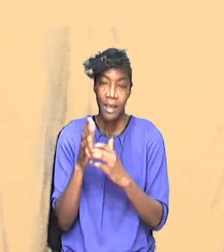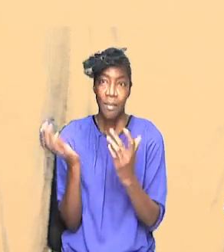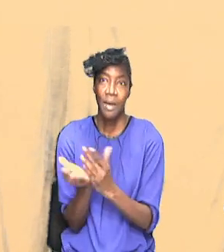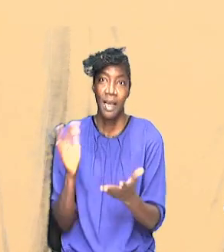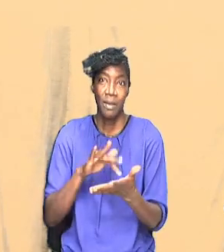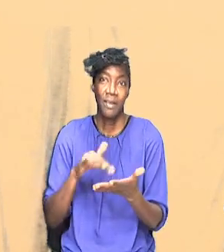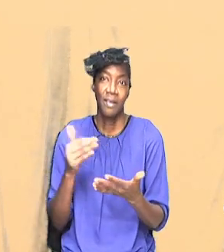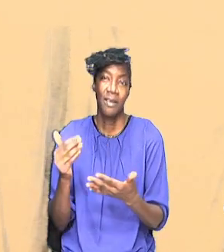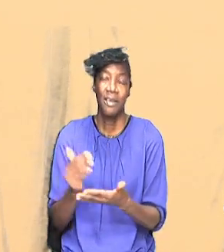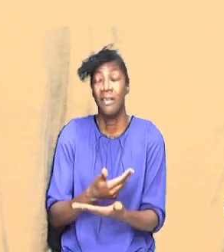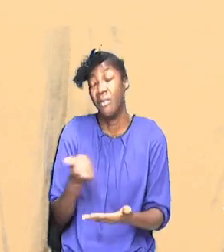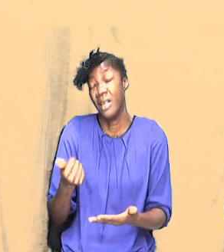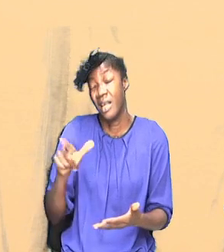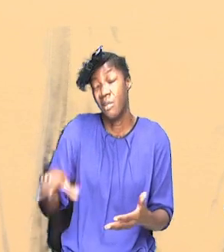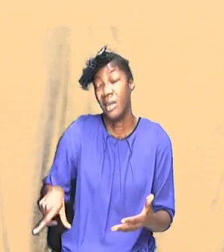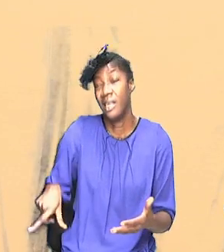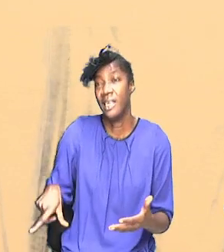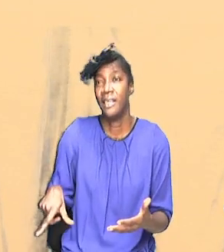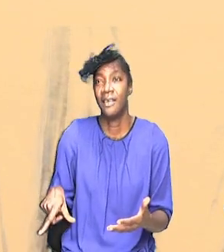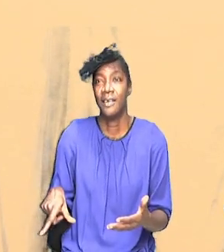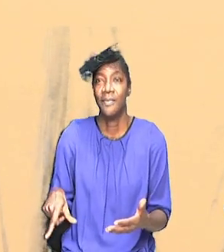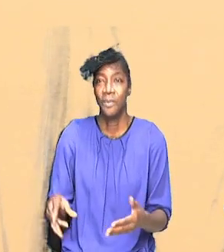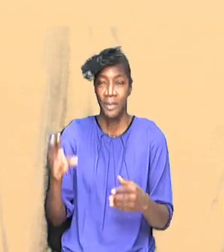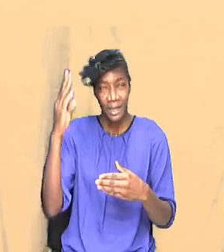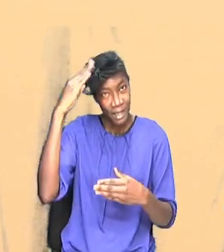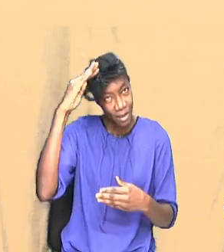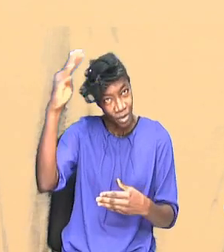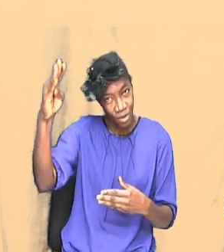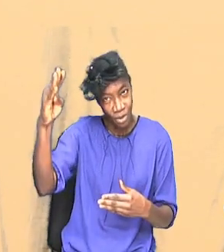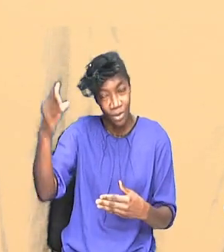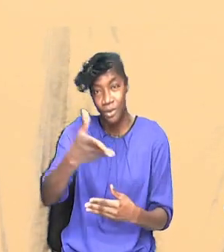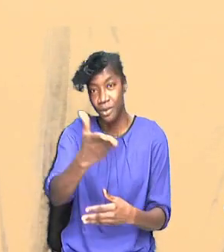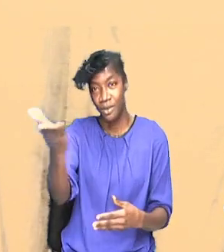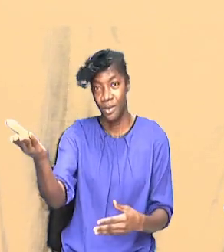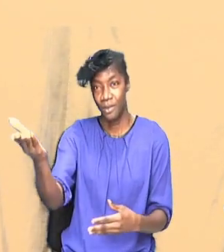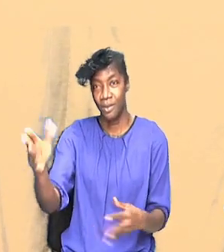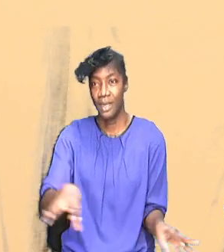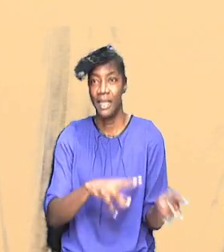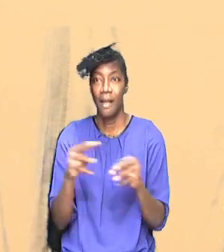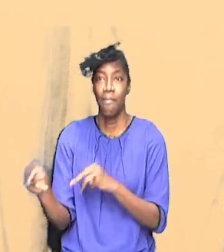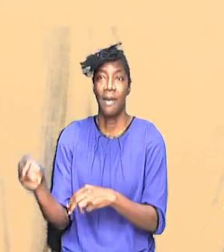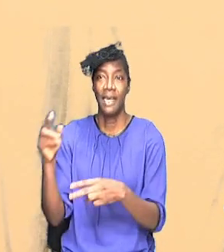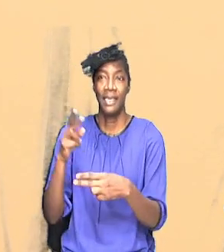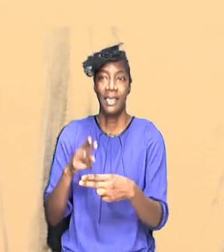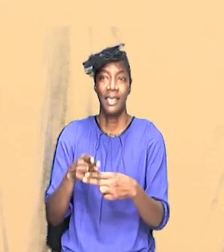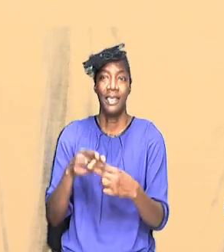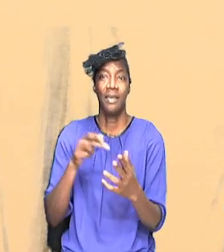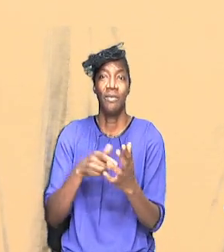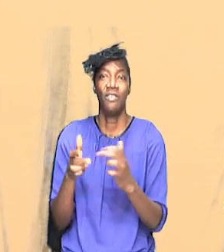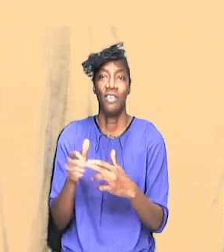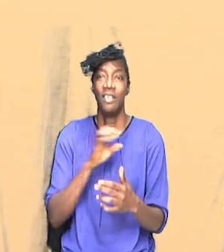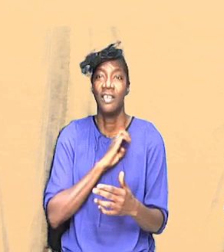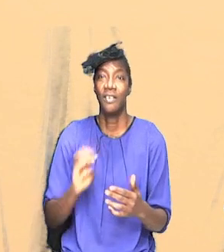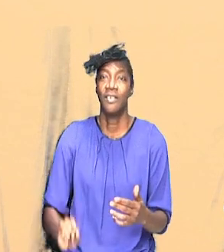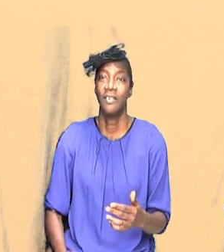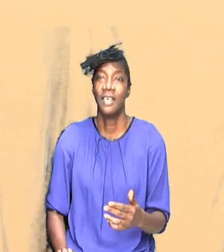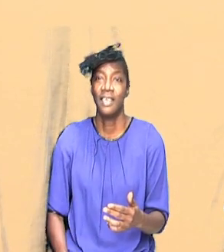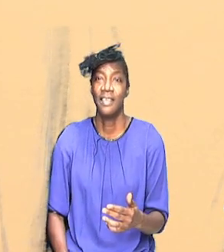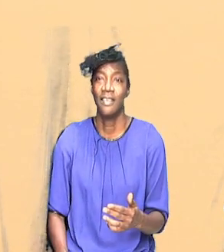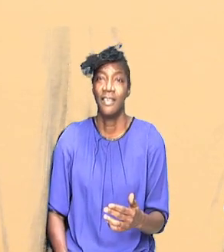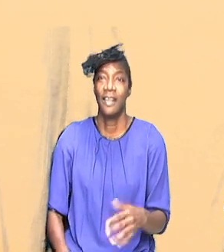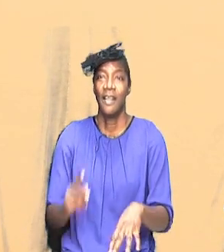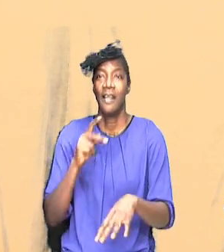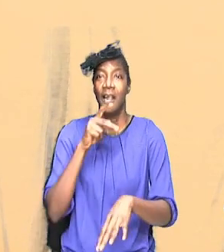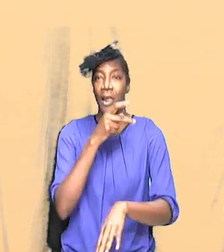amen, sometime later on. Amen. I salute everybody in the mighty name of Jesus Christ. As Peter put